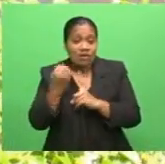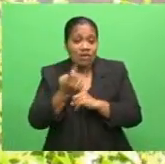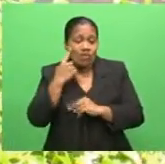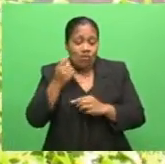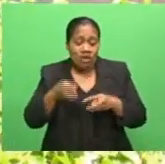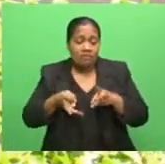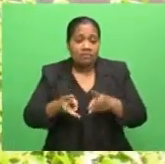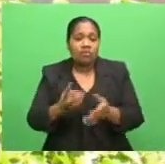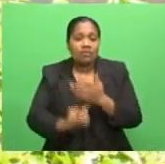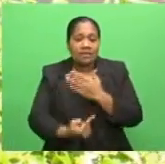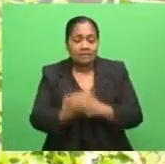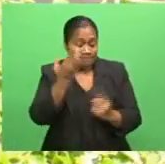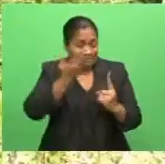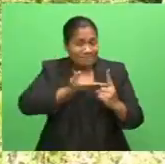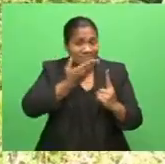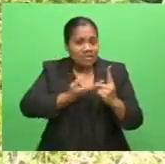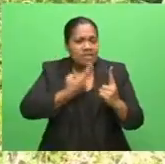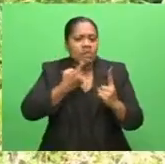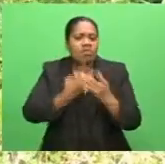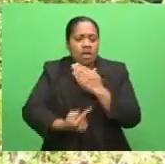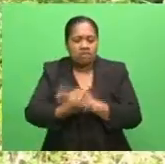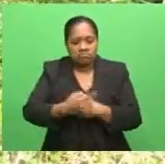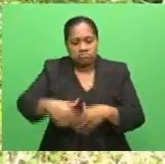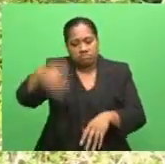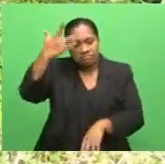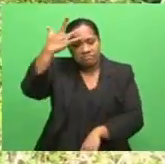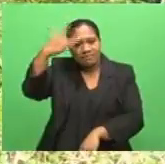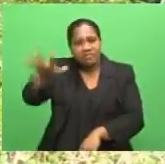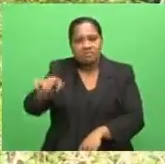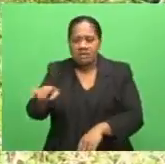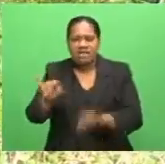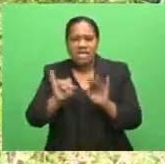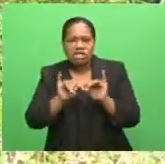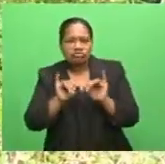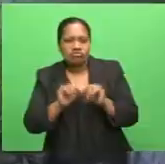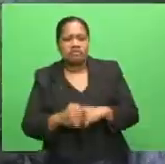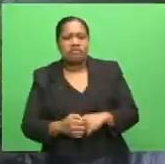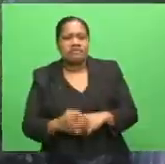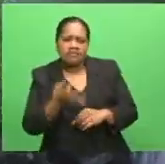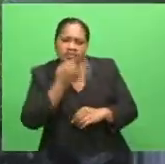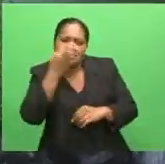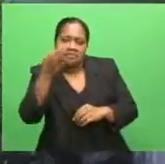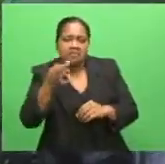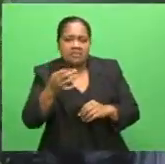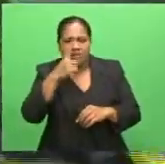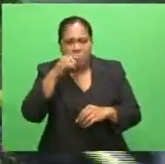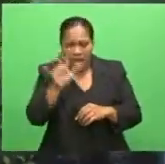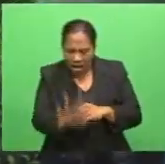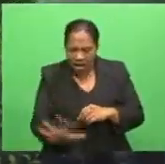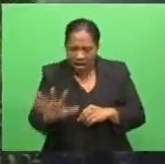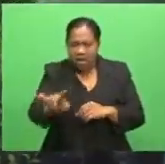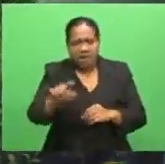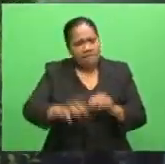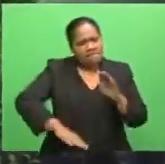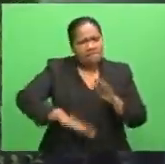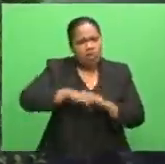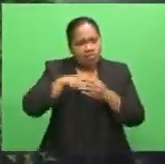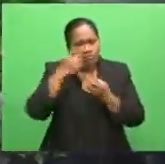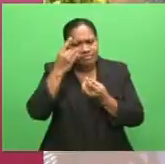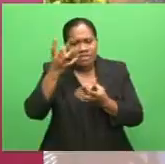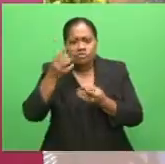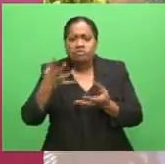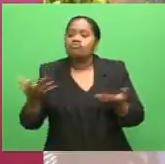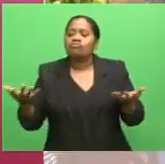Joshua Wycliffe says they are unaware of the issue and is urging the residents to give them full details of where they filed the